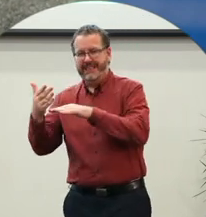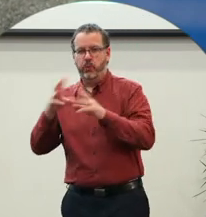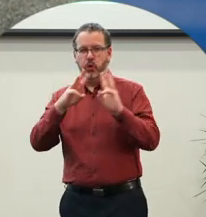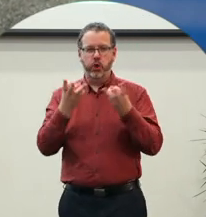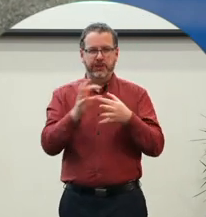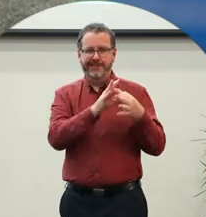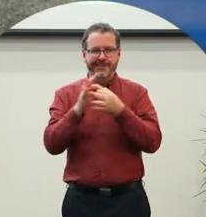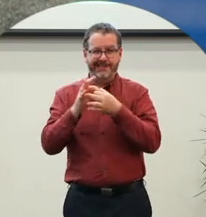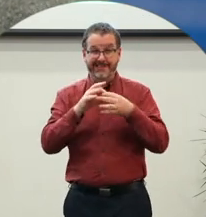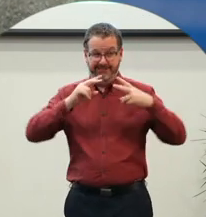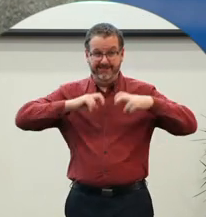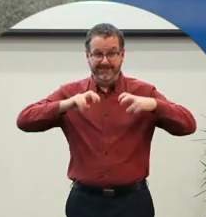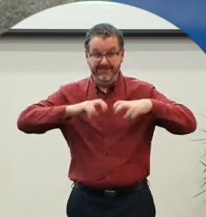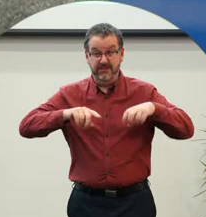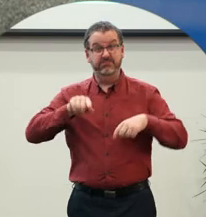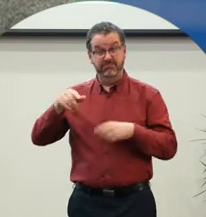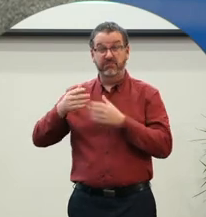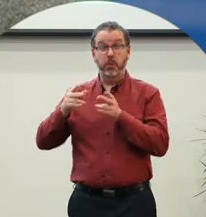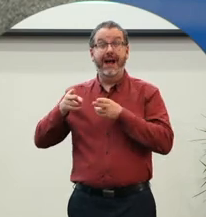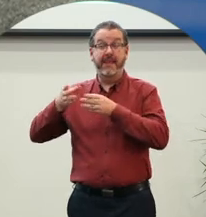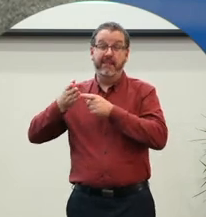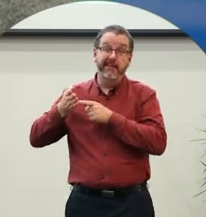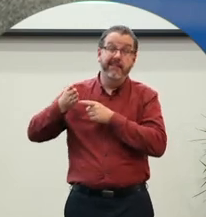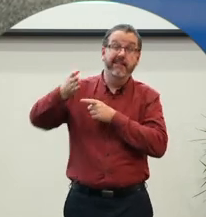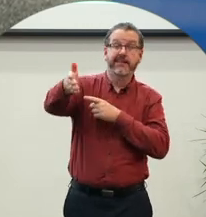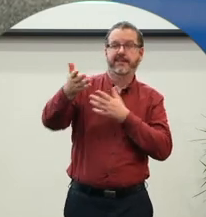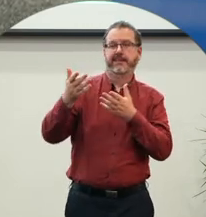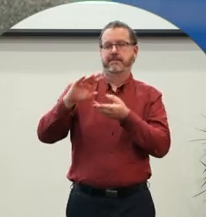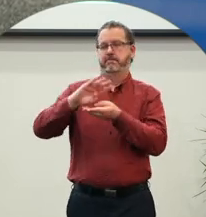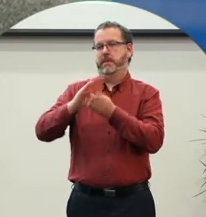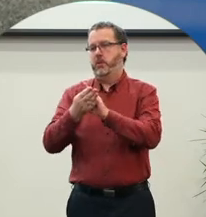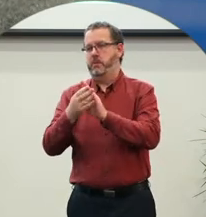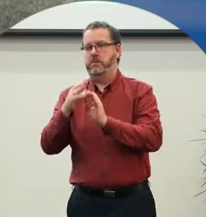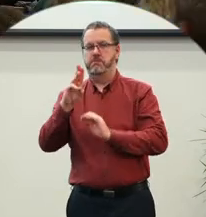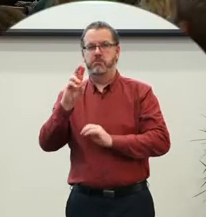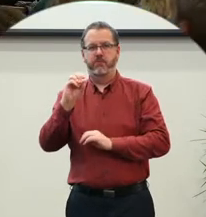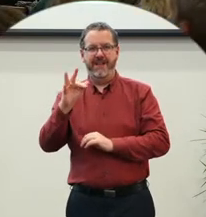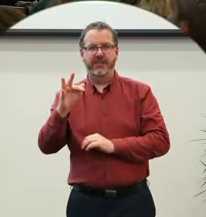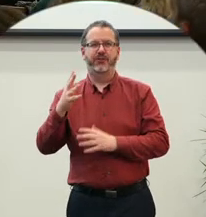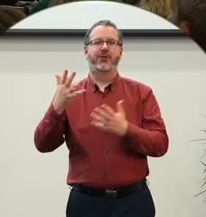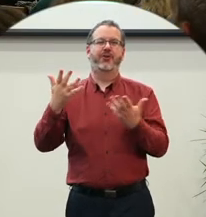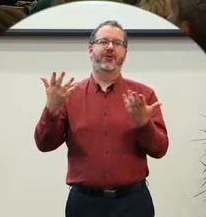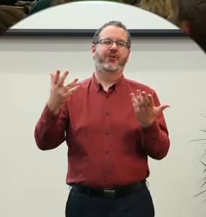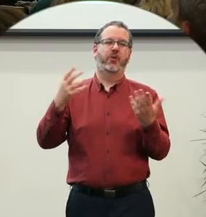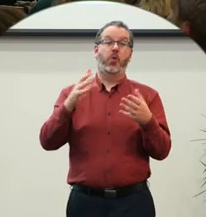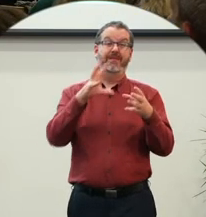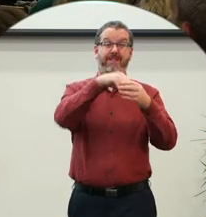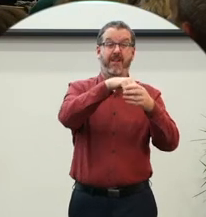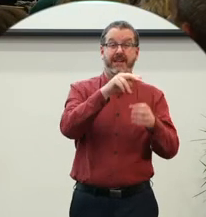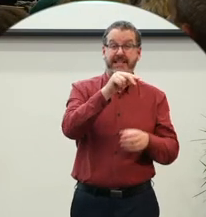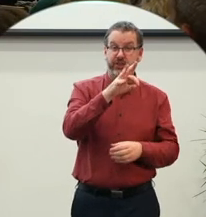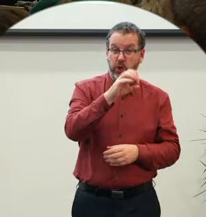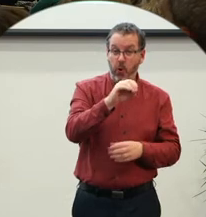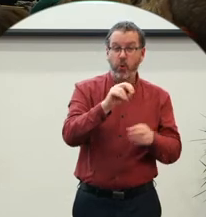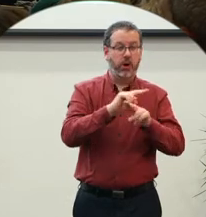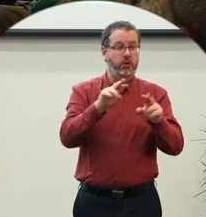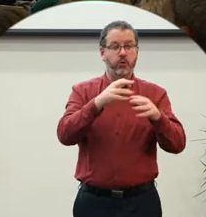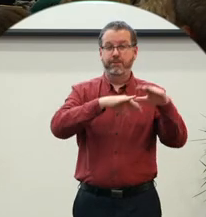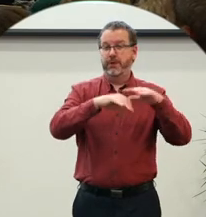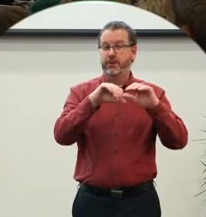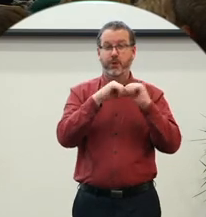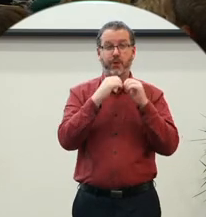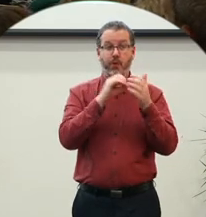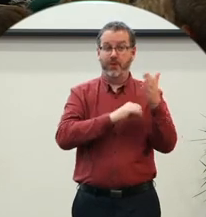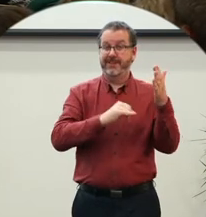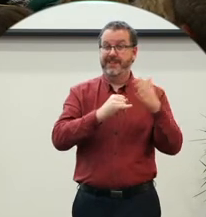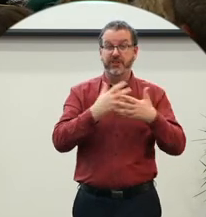career path towards professorship or NGO world at a time when that world was really just developing. And why didn't she